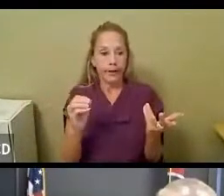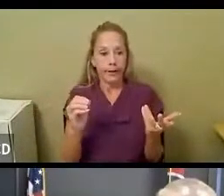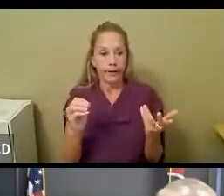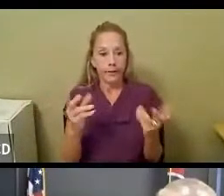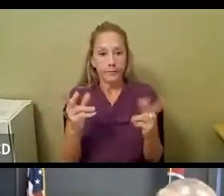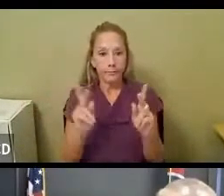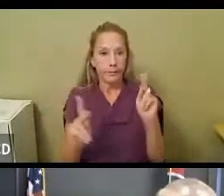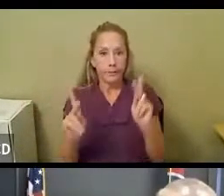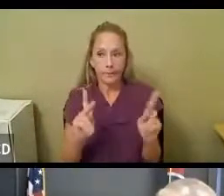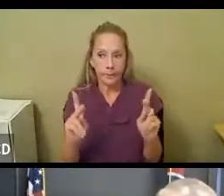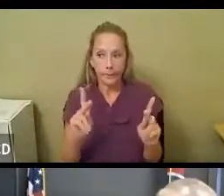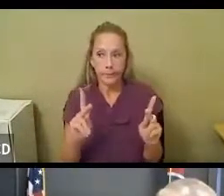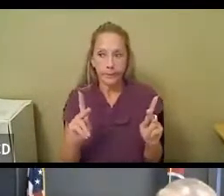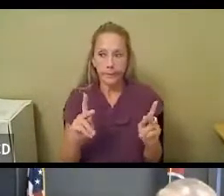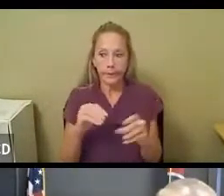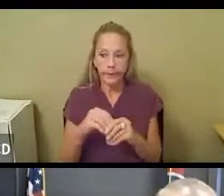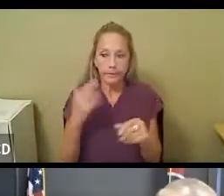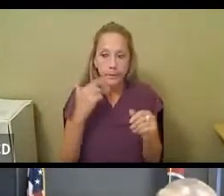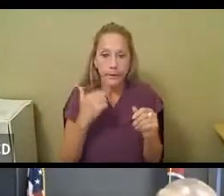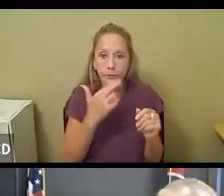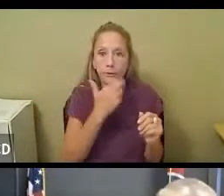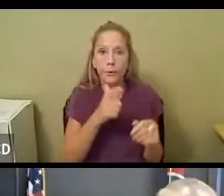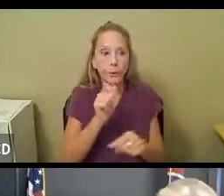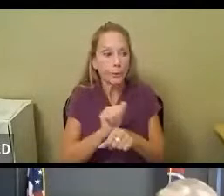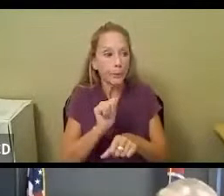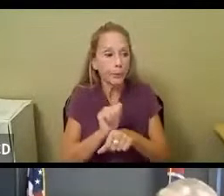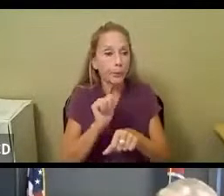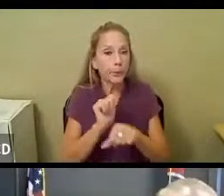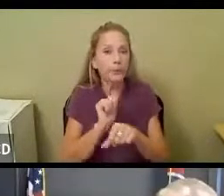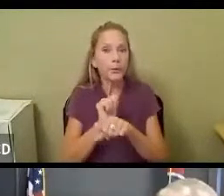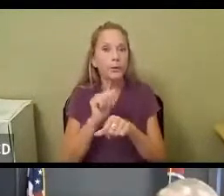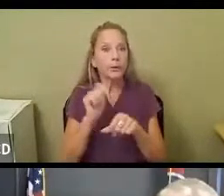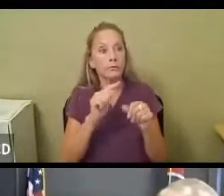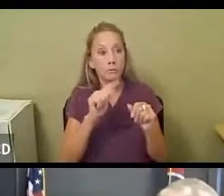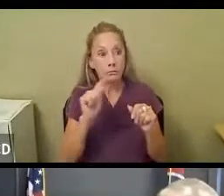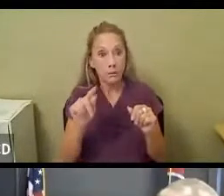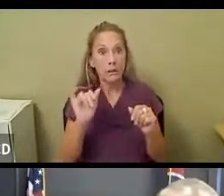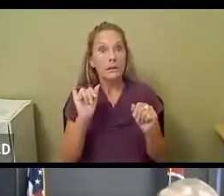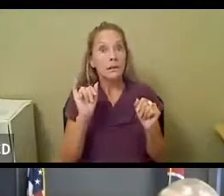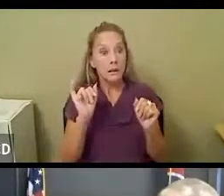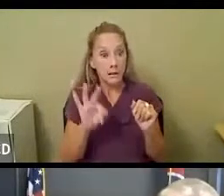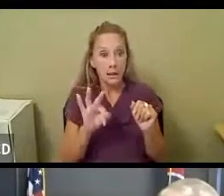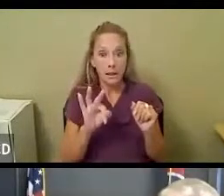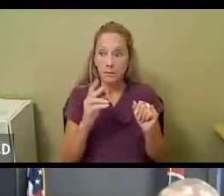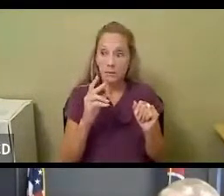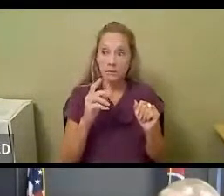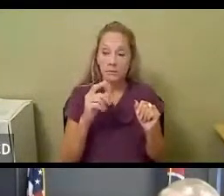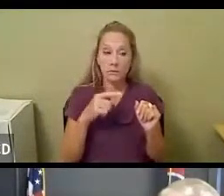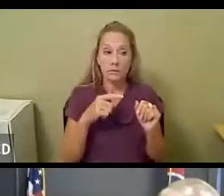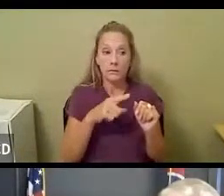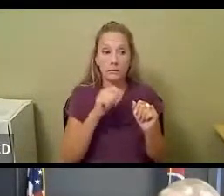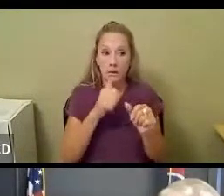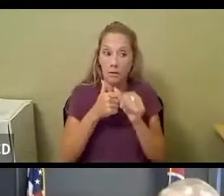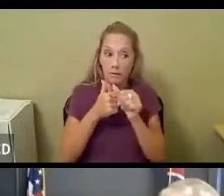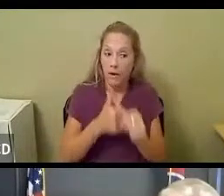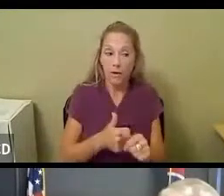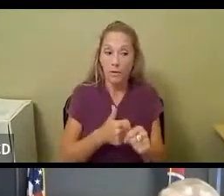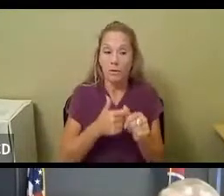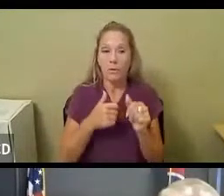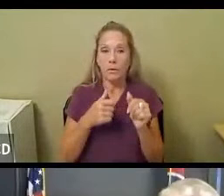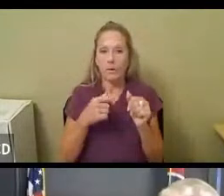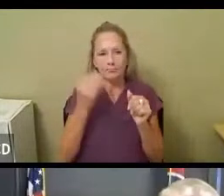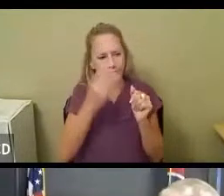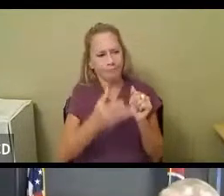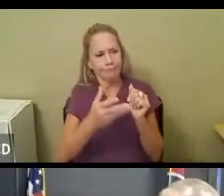folks in the restaurant industry, that if they were in violation, that they could be educated that this